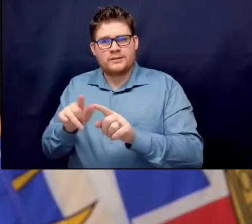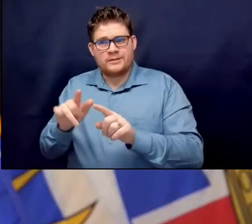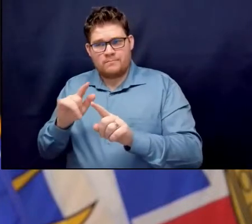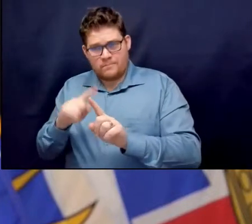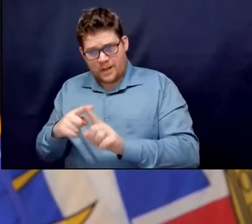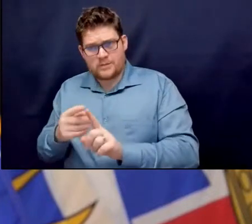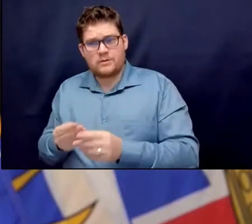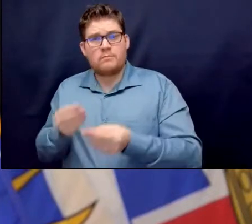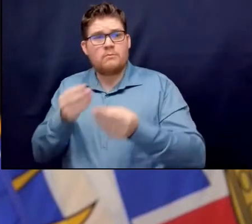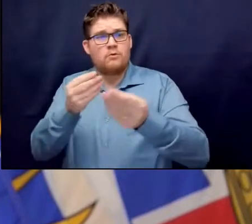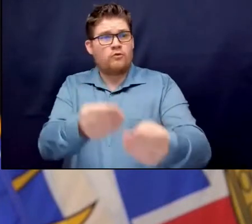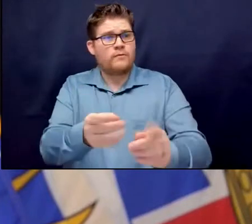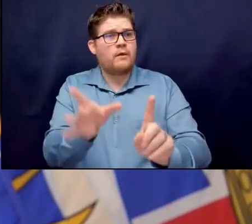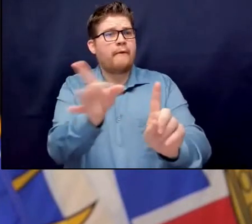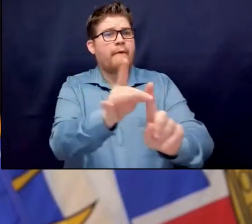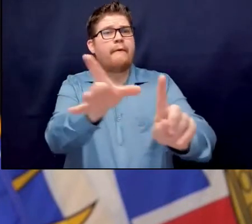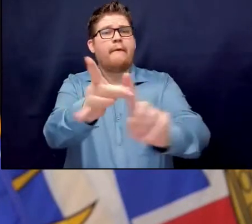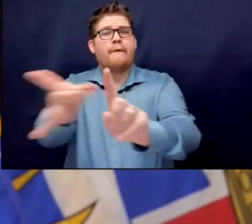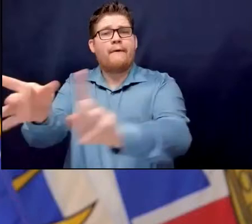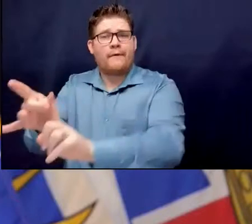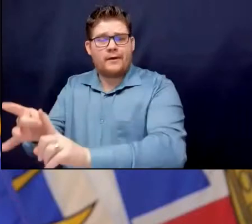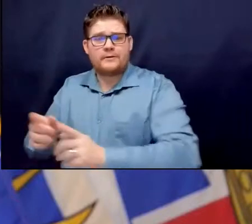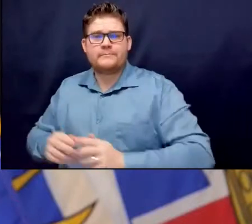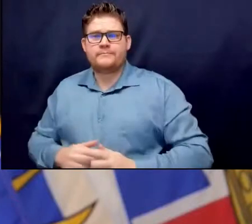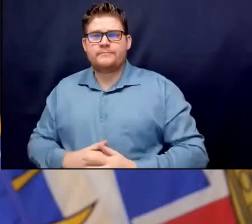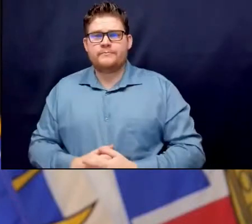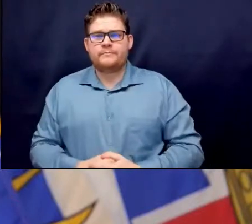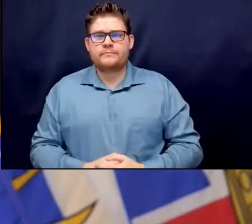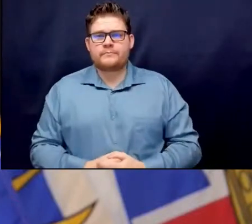it. Yeah, so a couple of things.